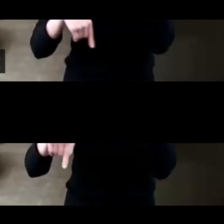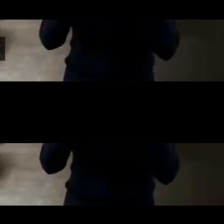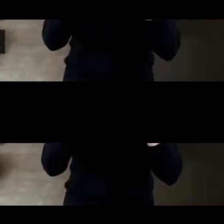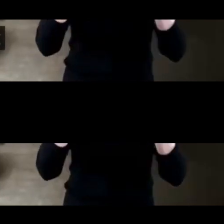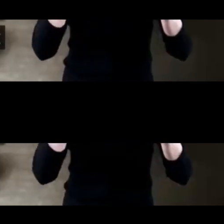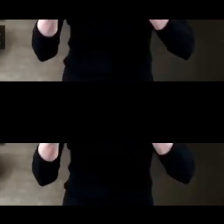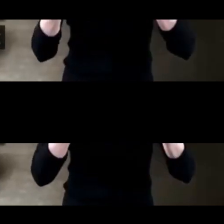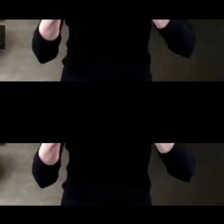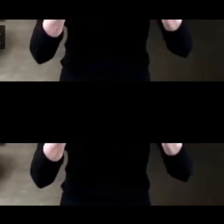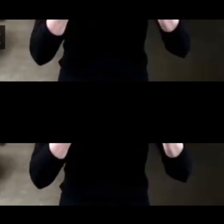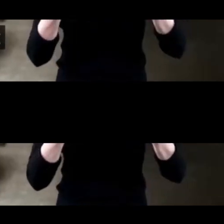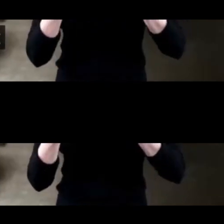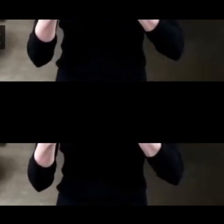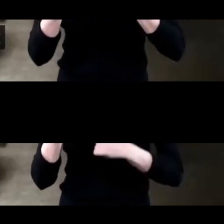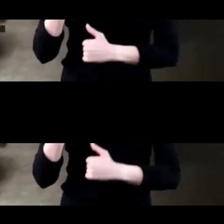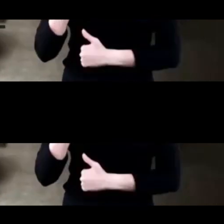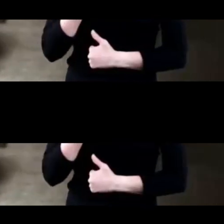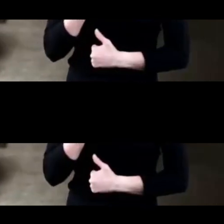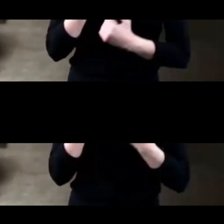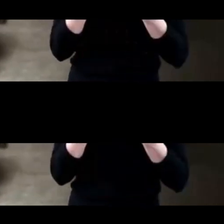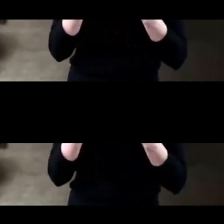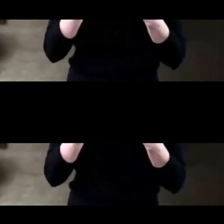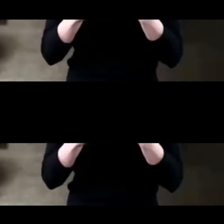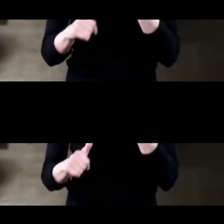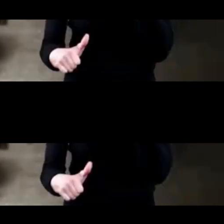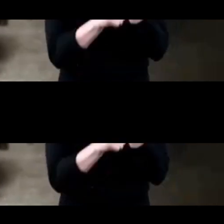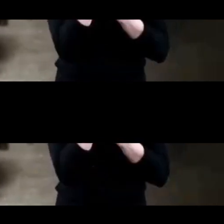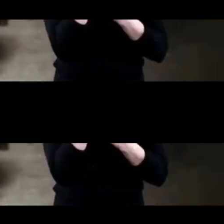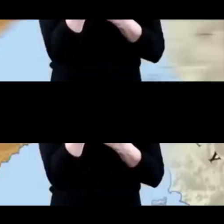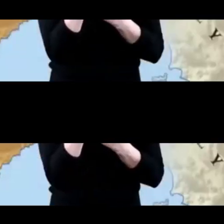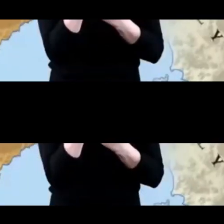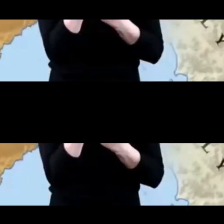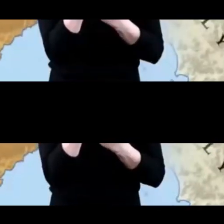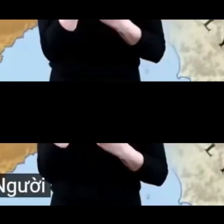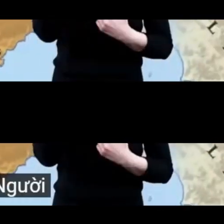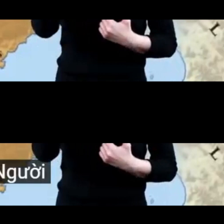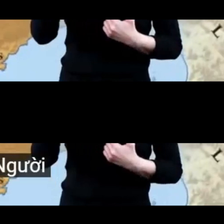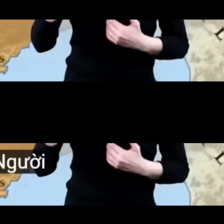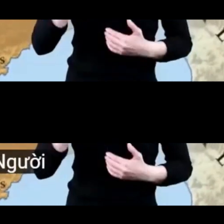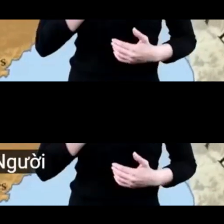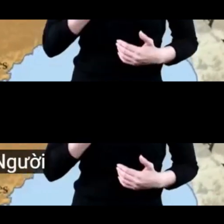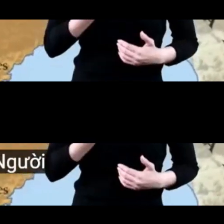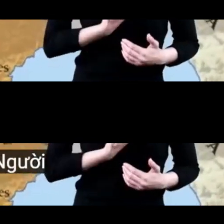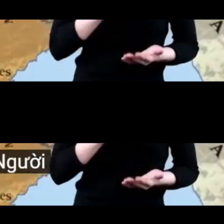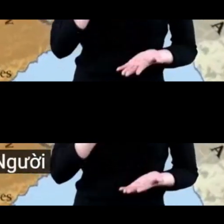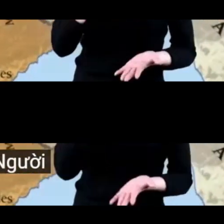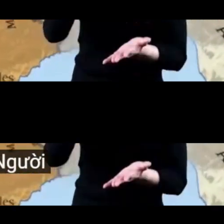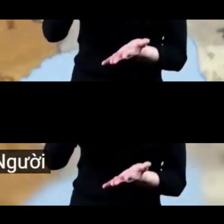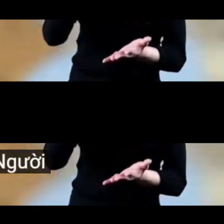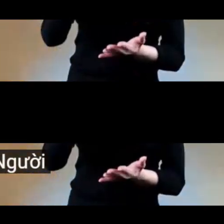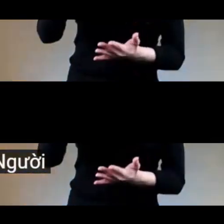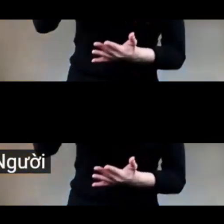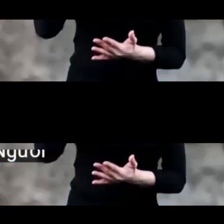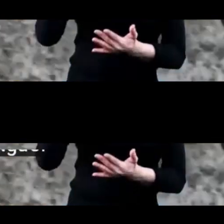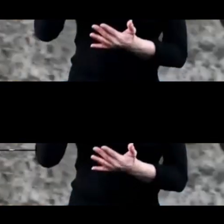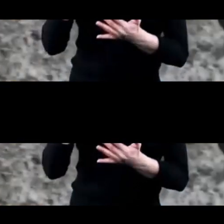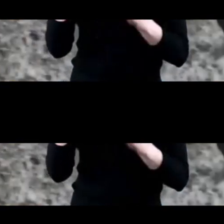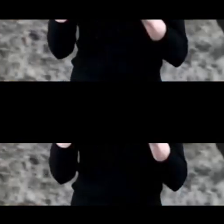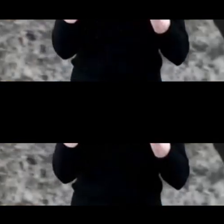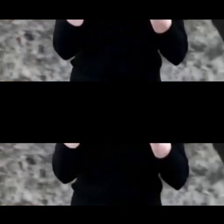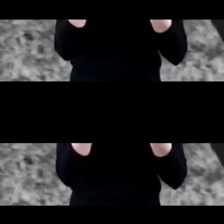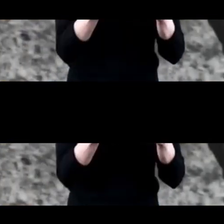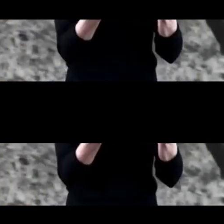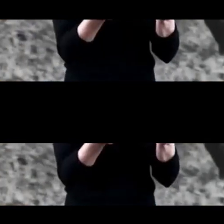that other countries had too much military strength and felt threatened. The French were upset about losing land in a previous